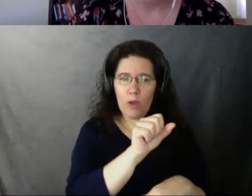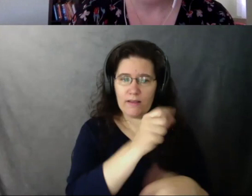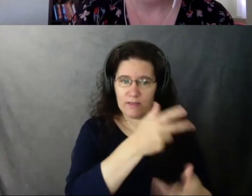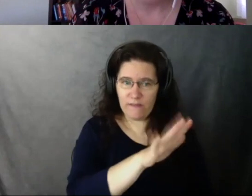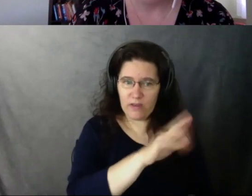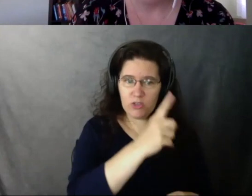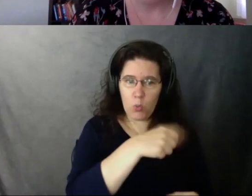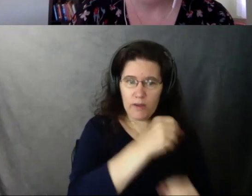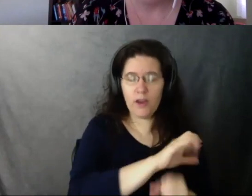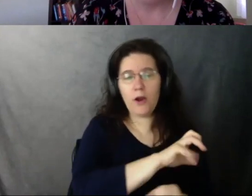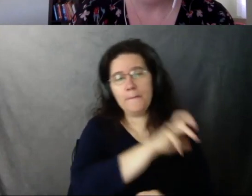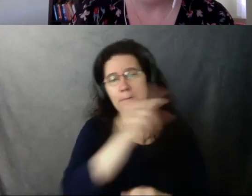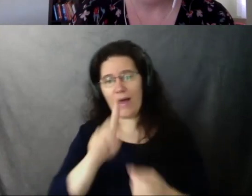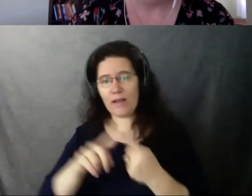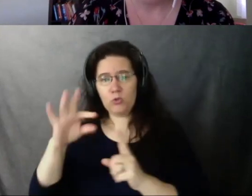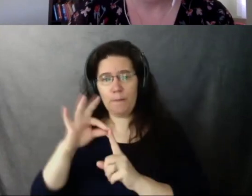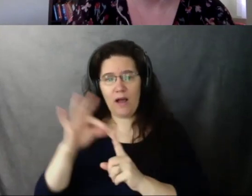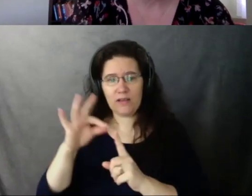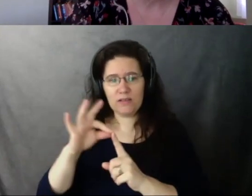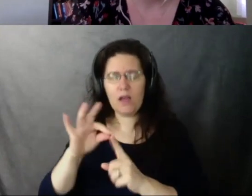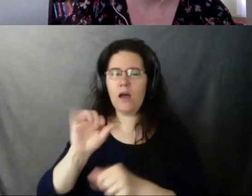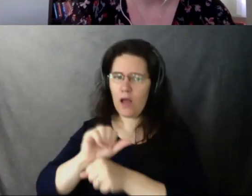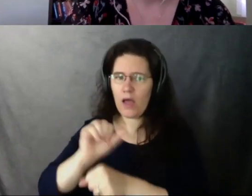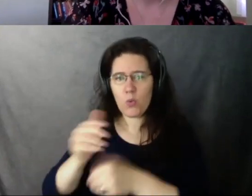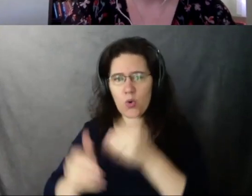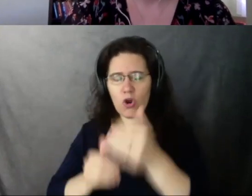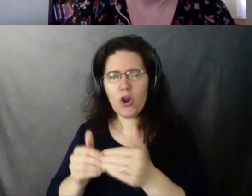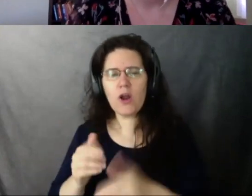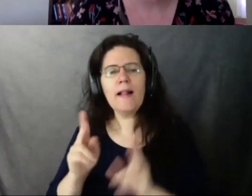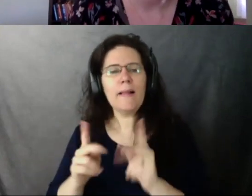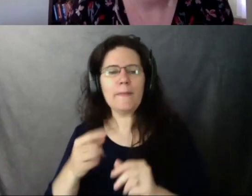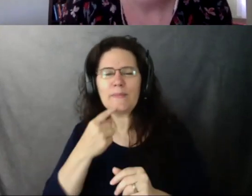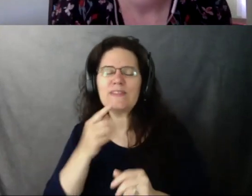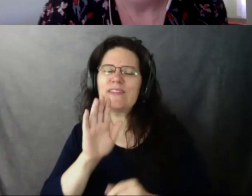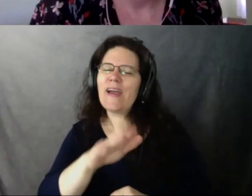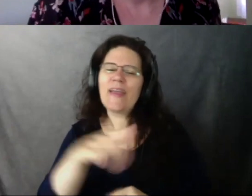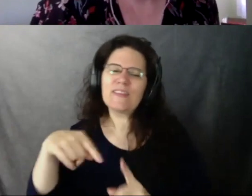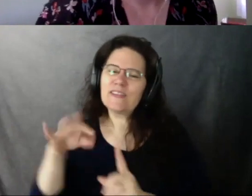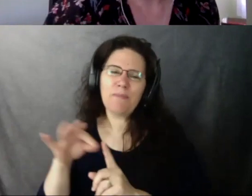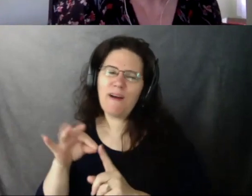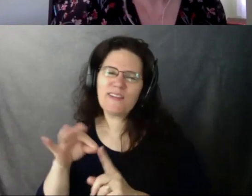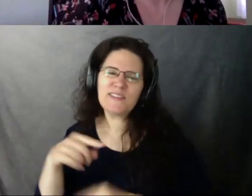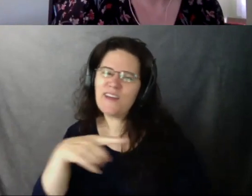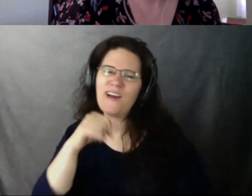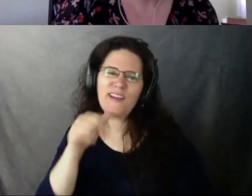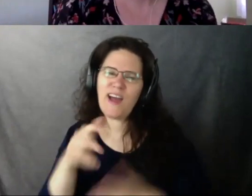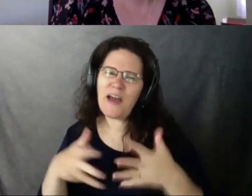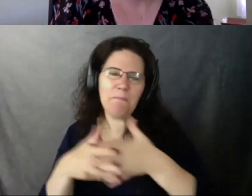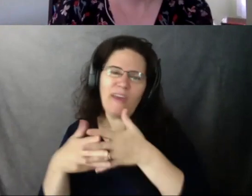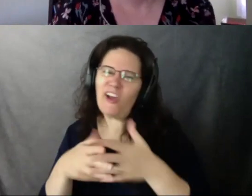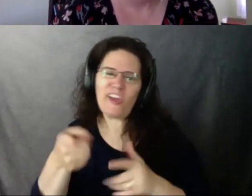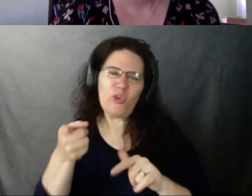USA and I'm doing work, and it's still people are telling me, hey, Safira, this is Pakistan, this is not America. So I